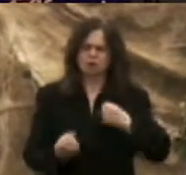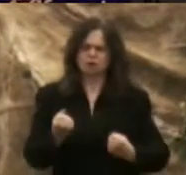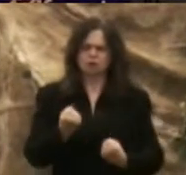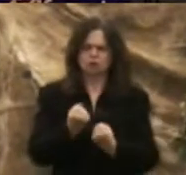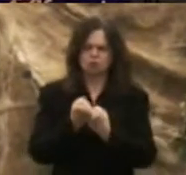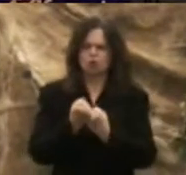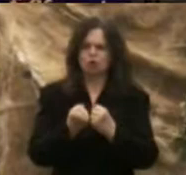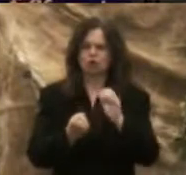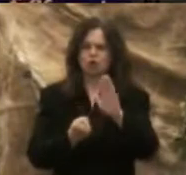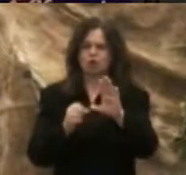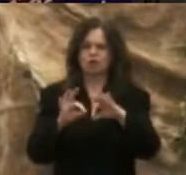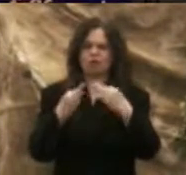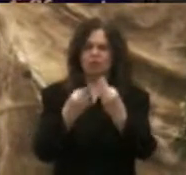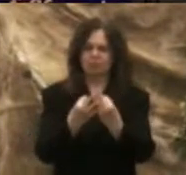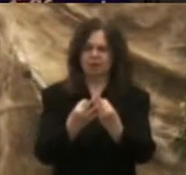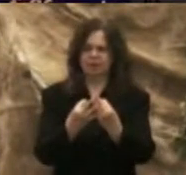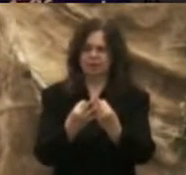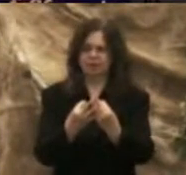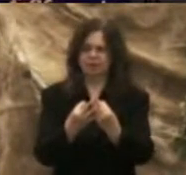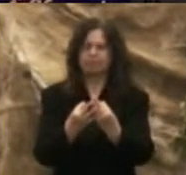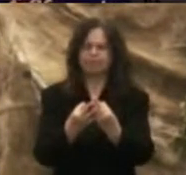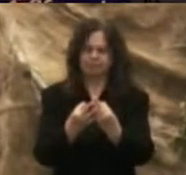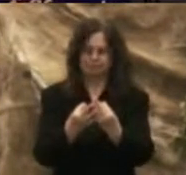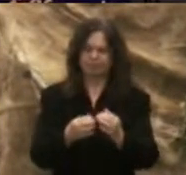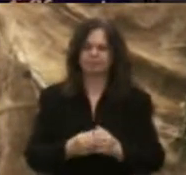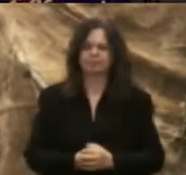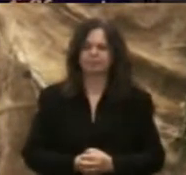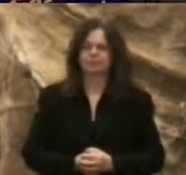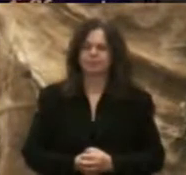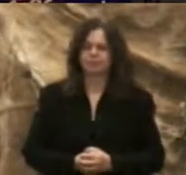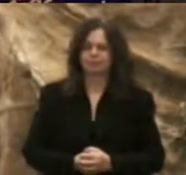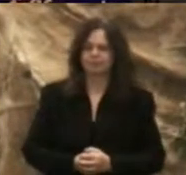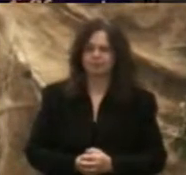supporting her family and beyond.